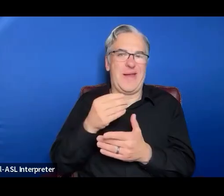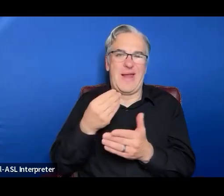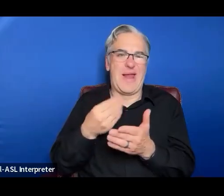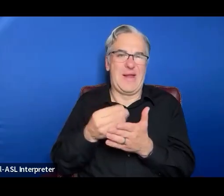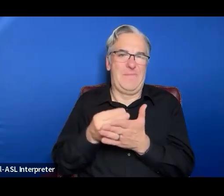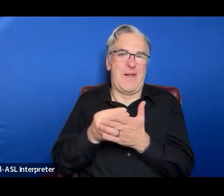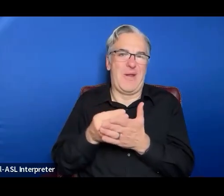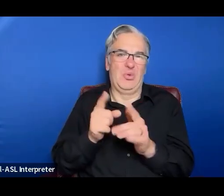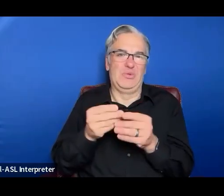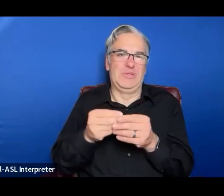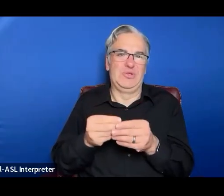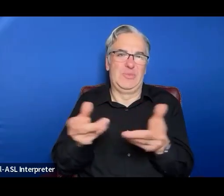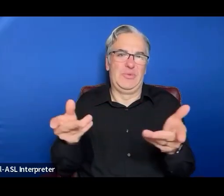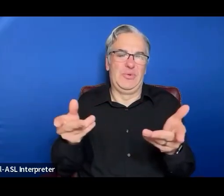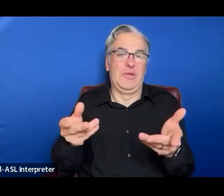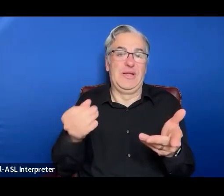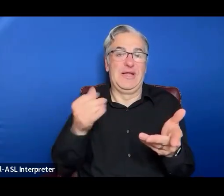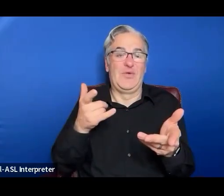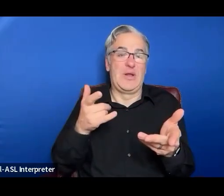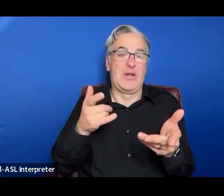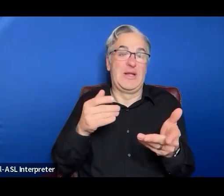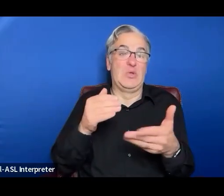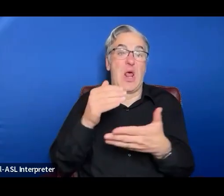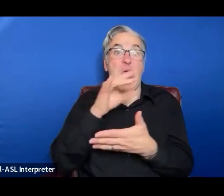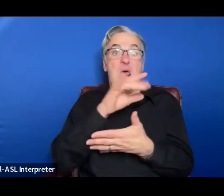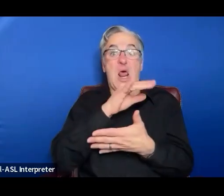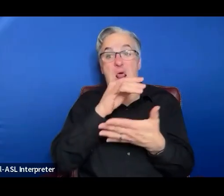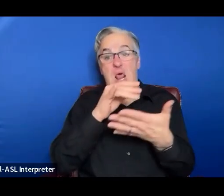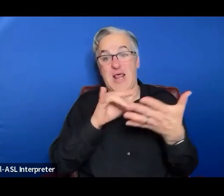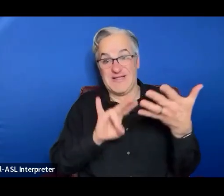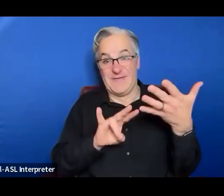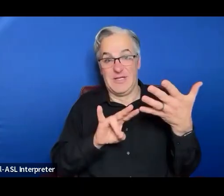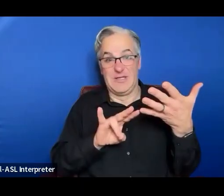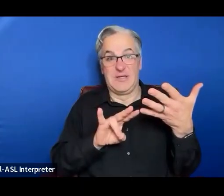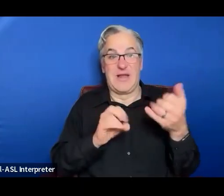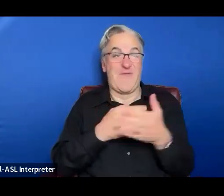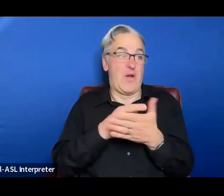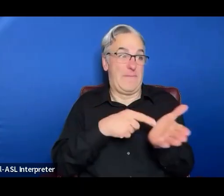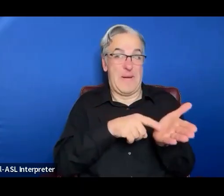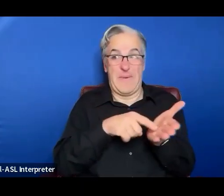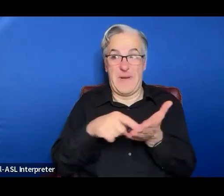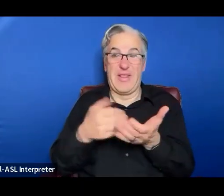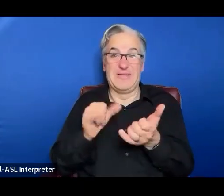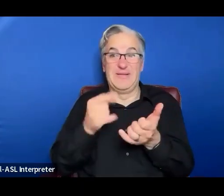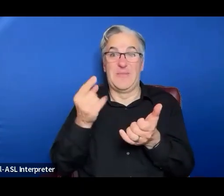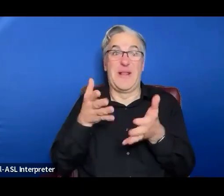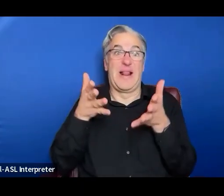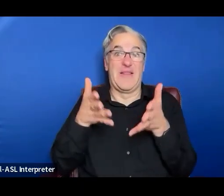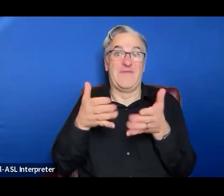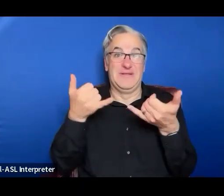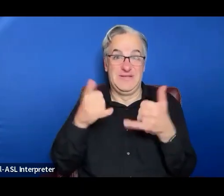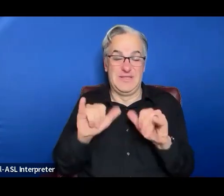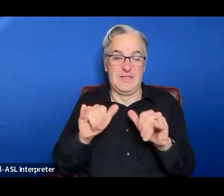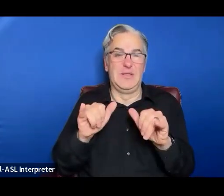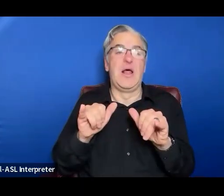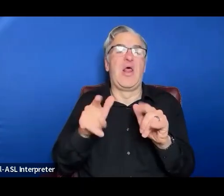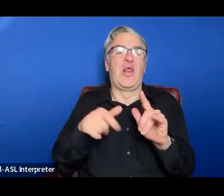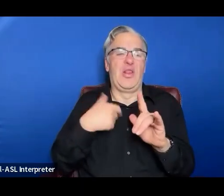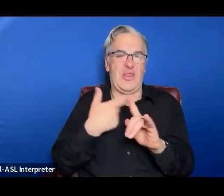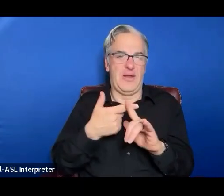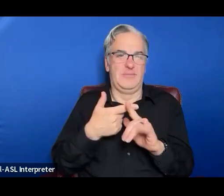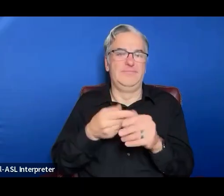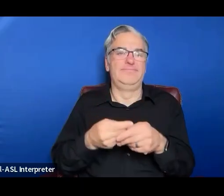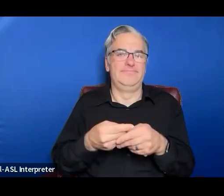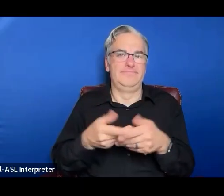distribute. But if you get to 7 and everybody gets paid their full amount and there's still something left over, that's when it goes